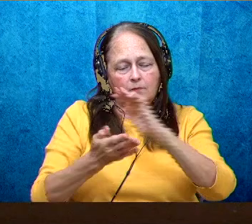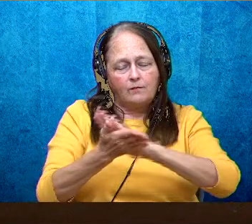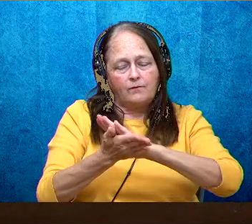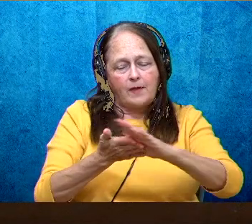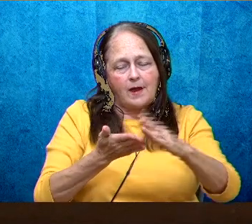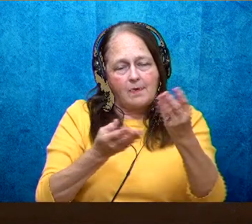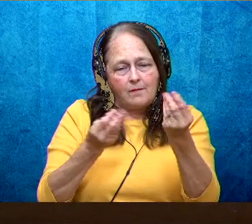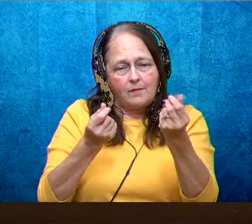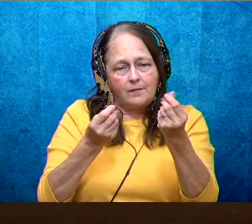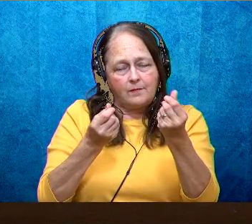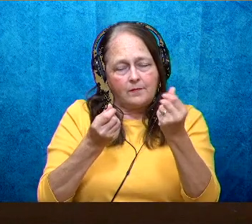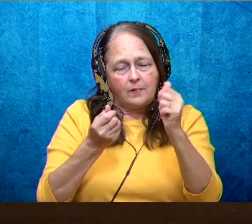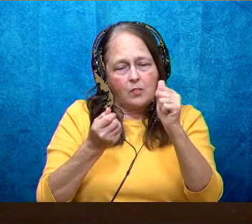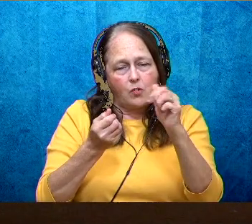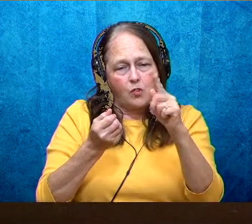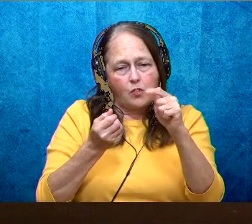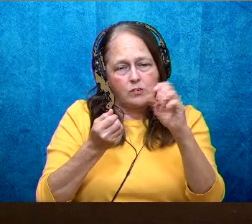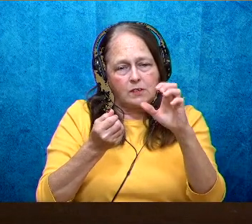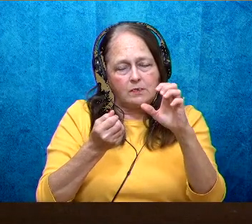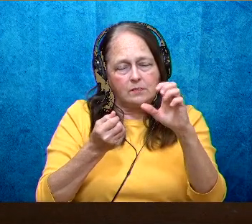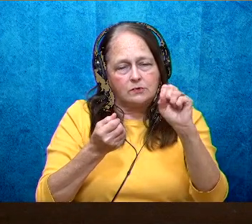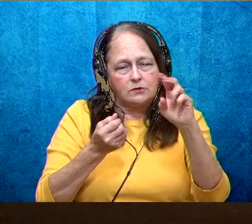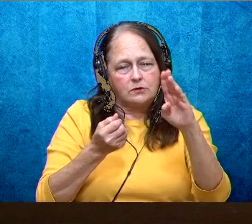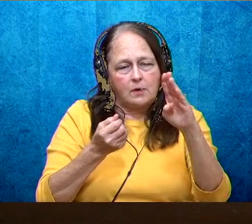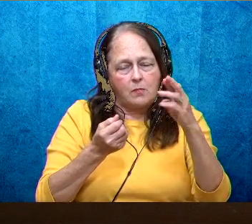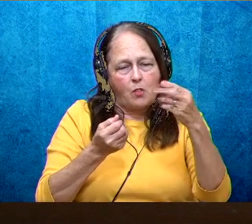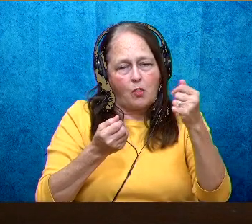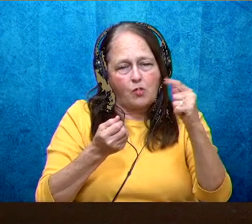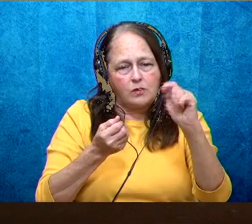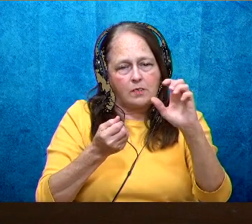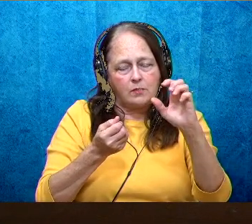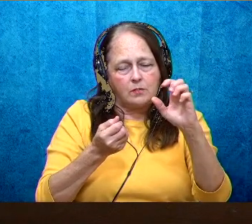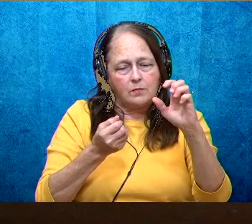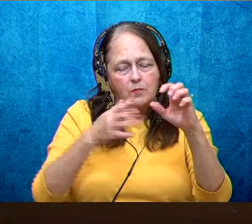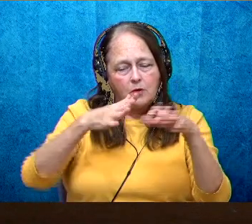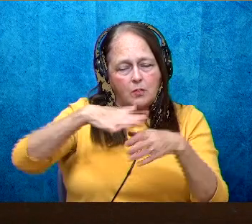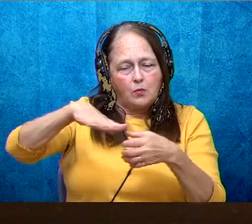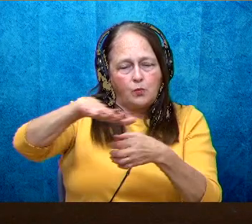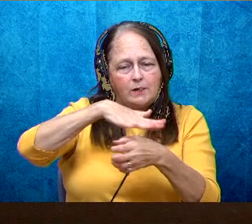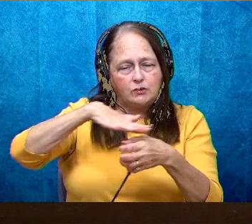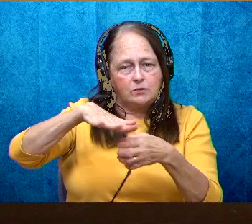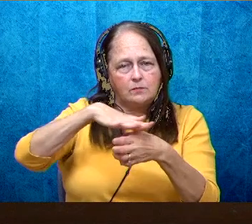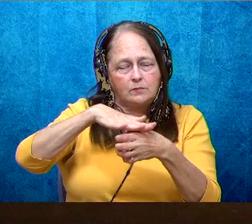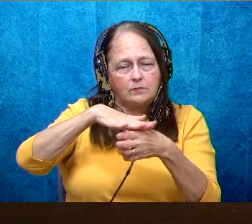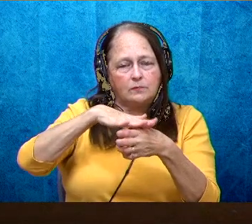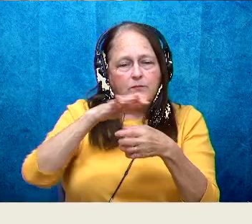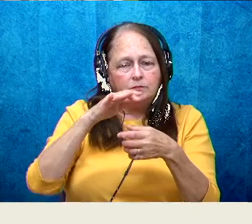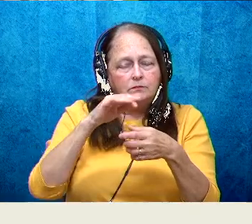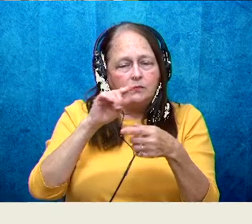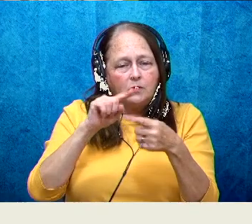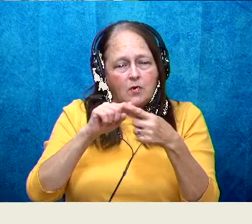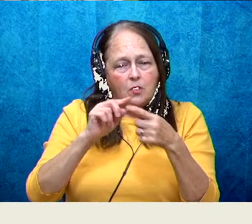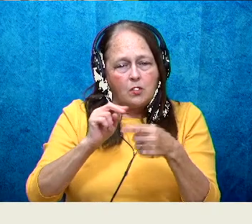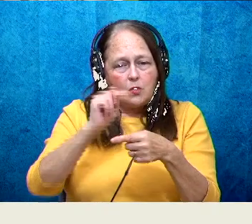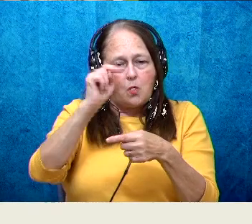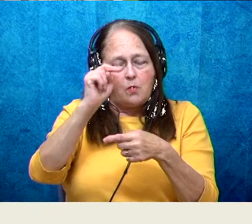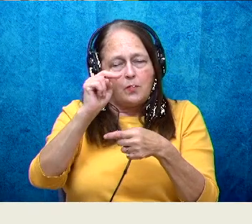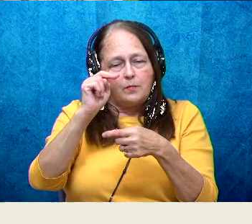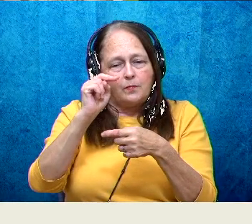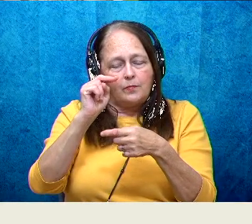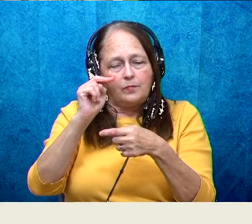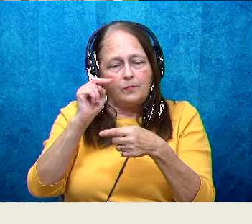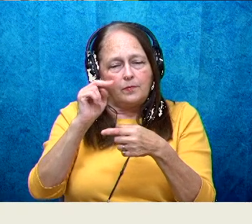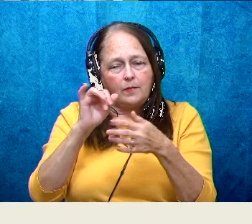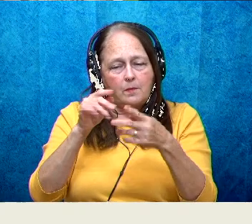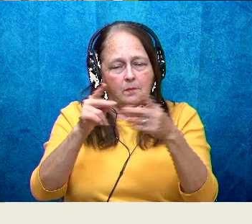found in the Arctic and subarctic regions. And this is what you're going to find in Russia's Siberia and extreme northern regions. This is